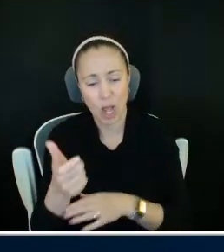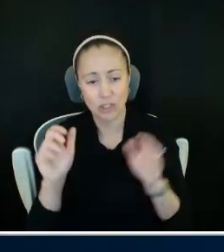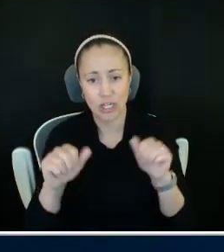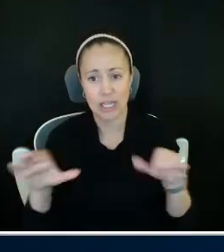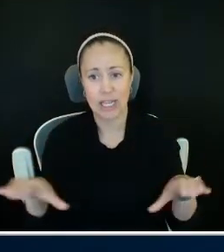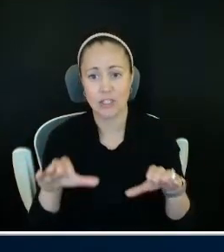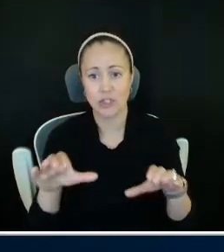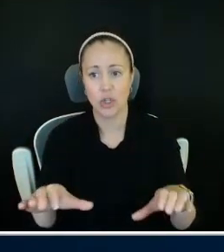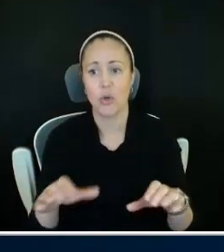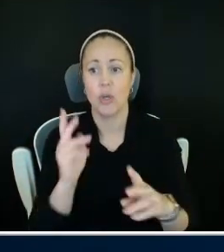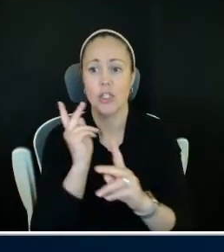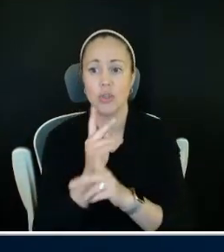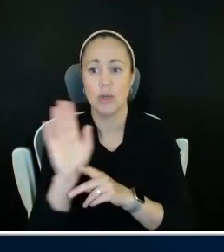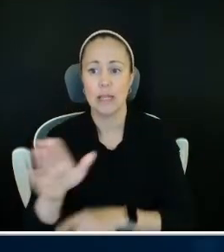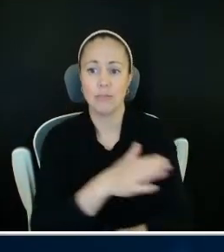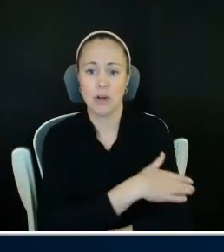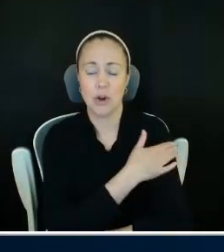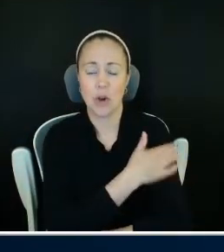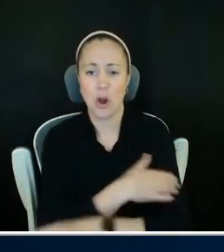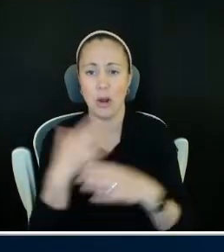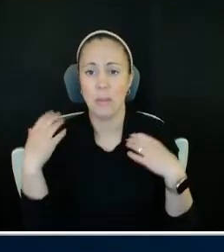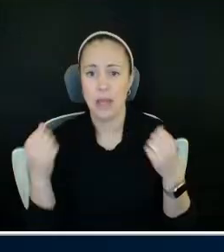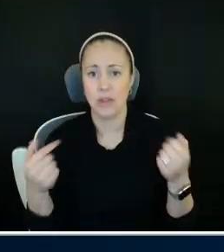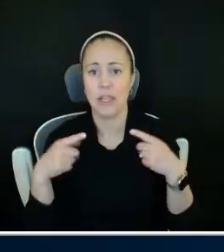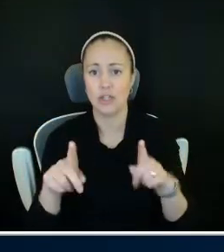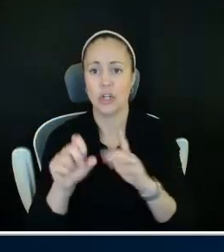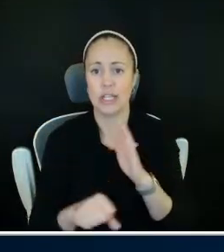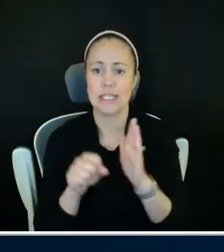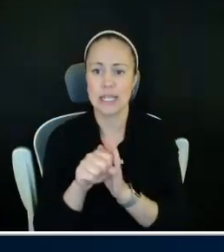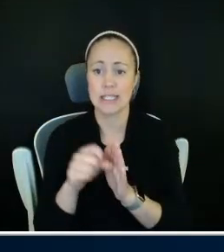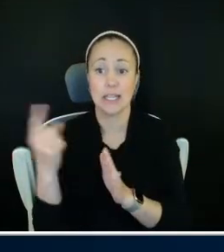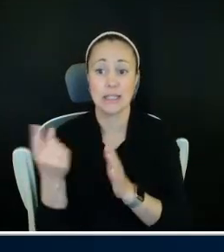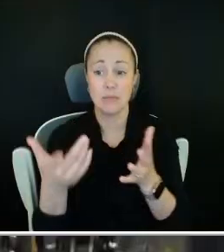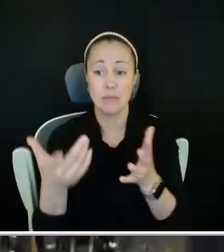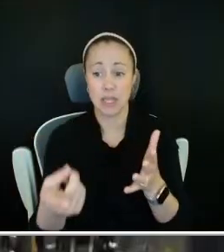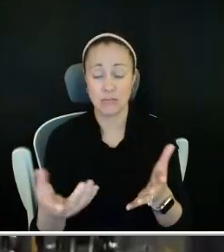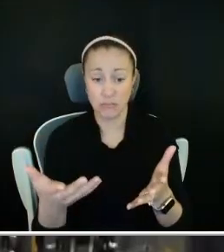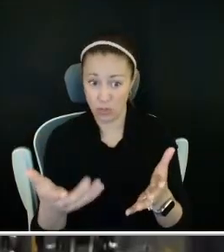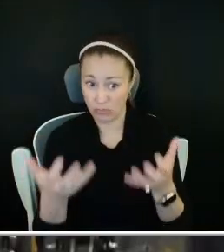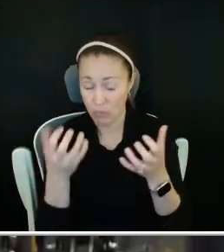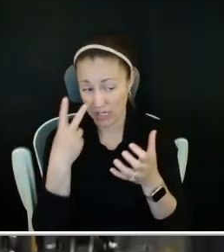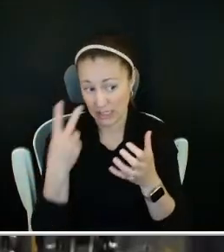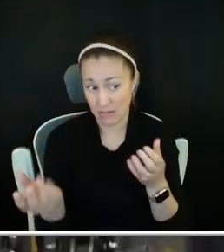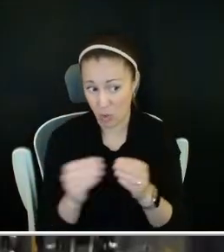their arm healthy during the season? Something you want to see more of?